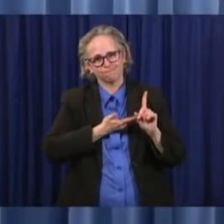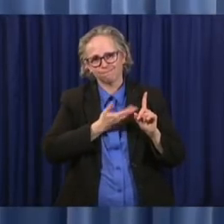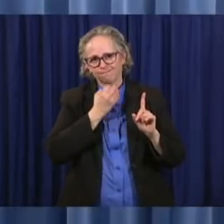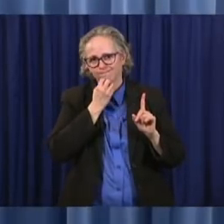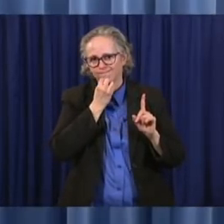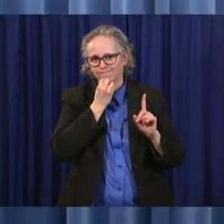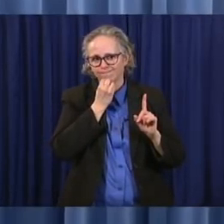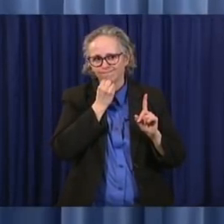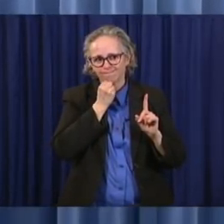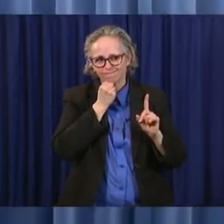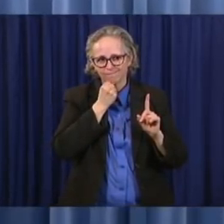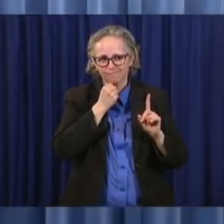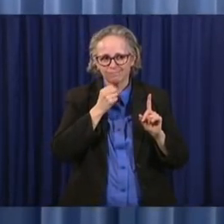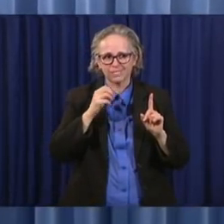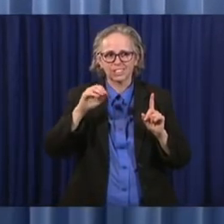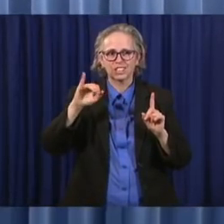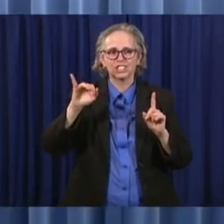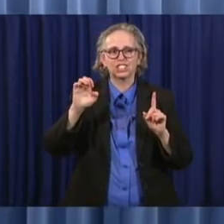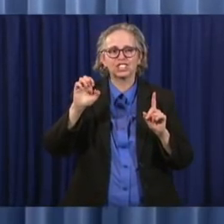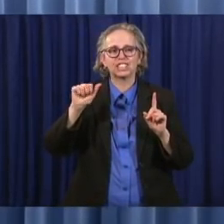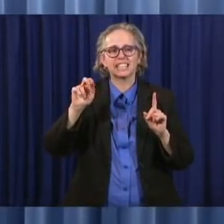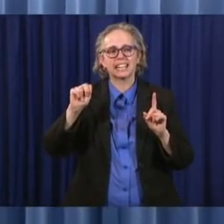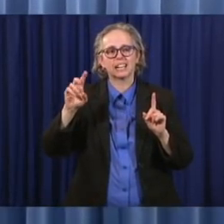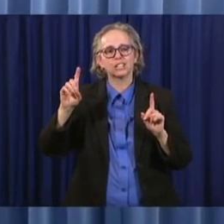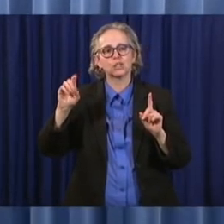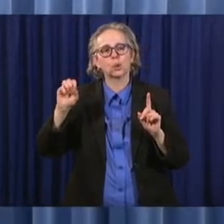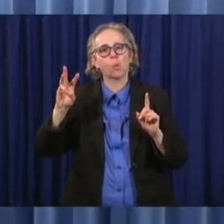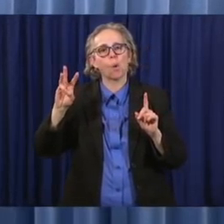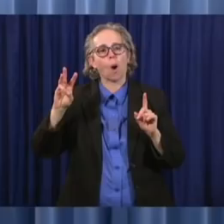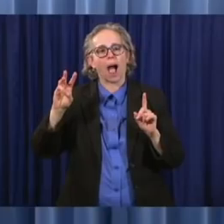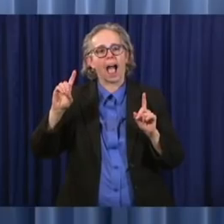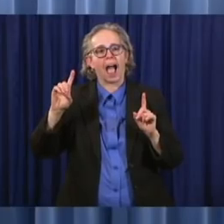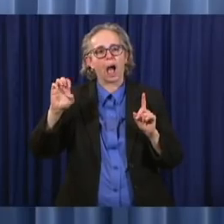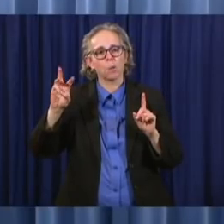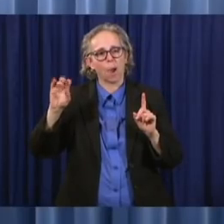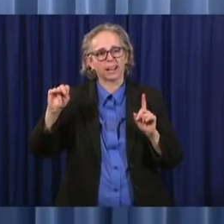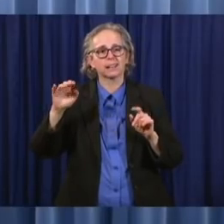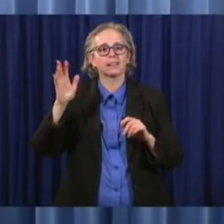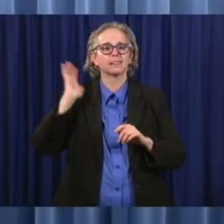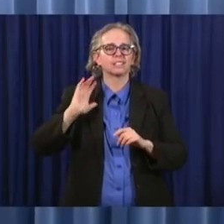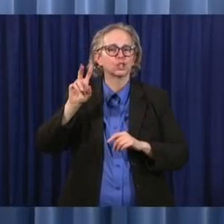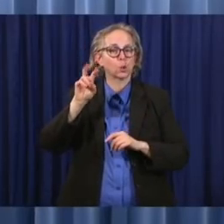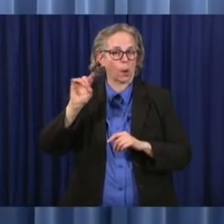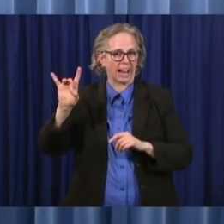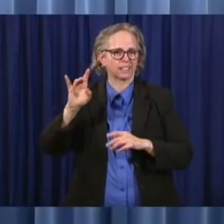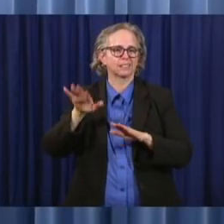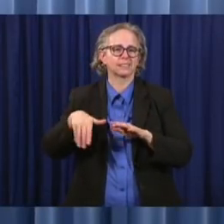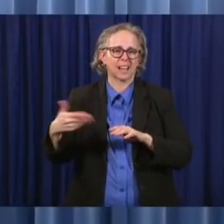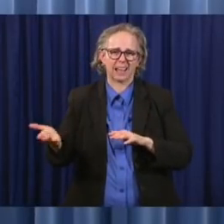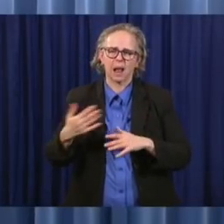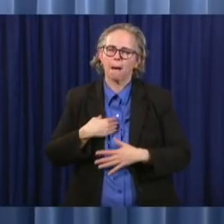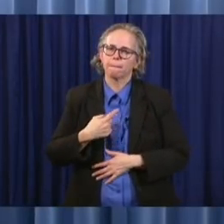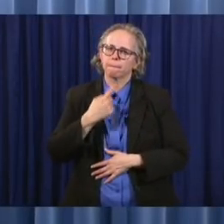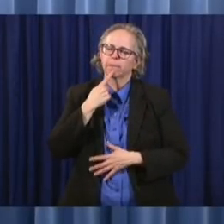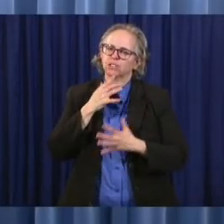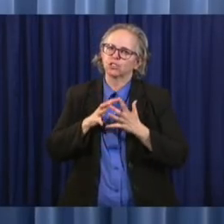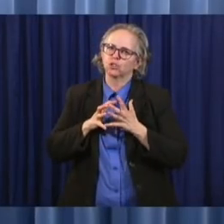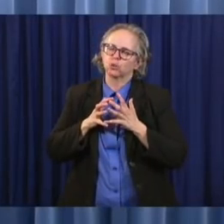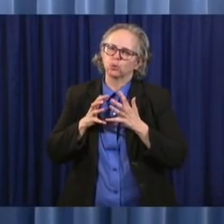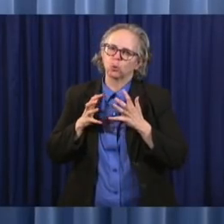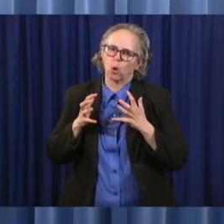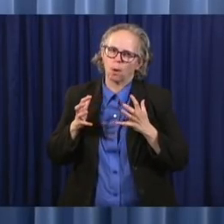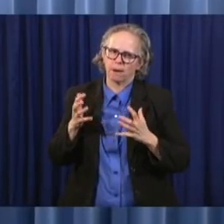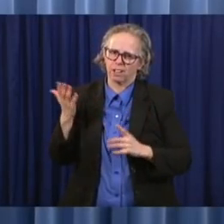My mother, Jean DeWine, she died in 2008. I miss her very, very much. She died within